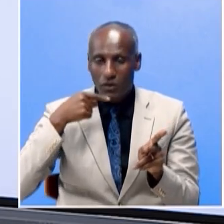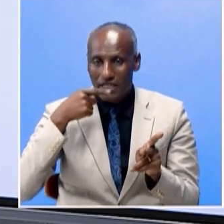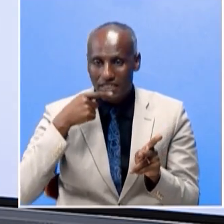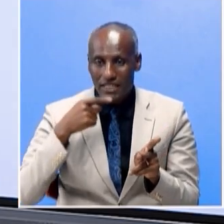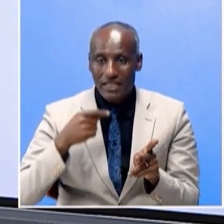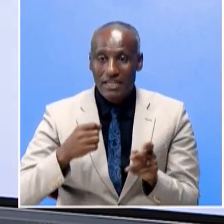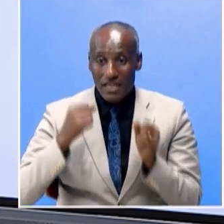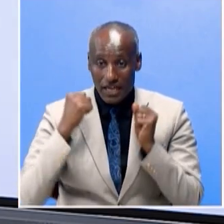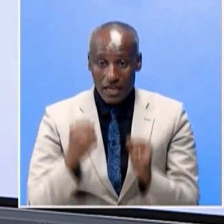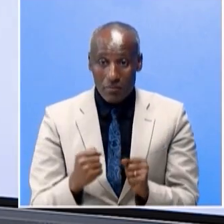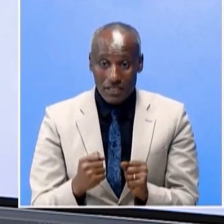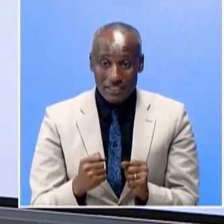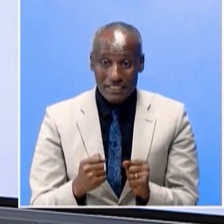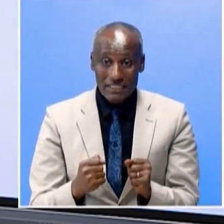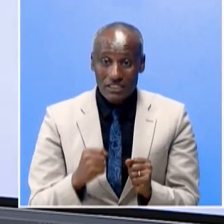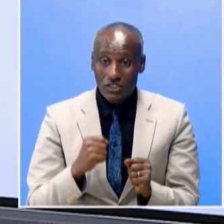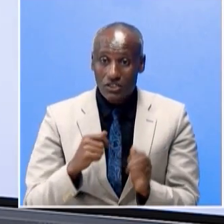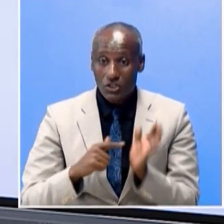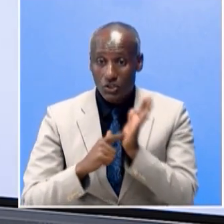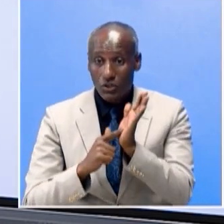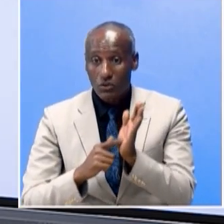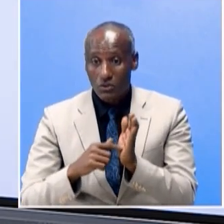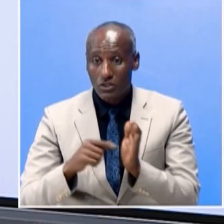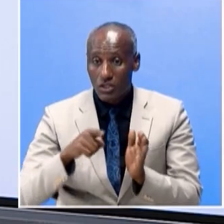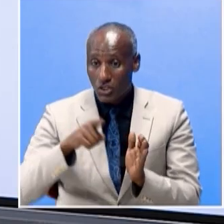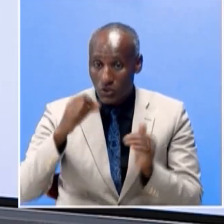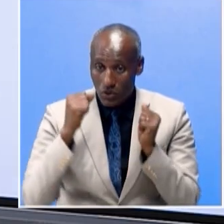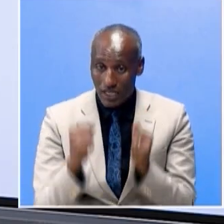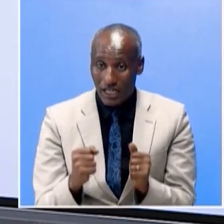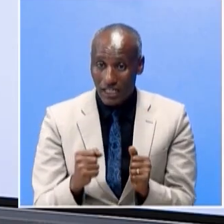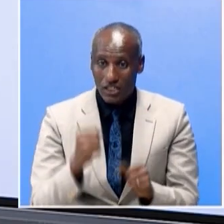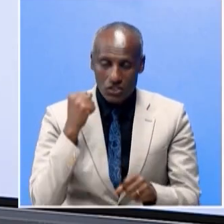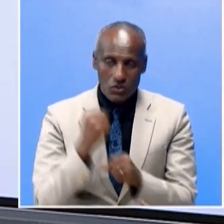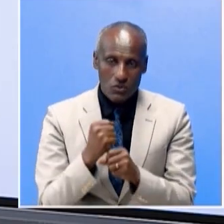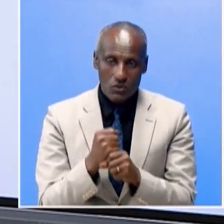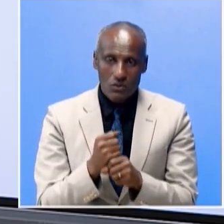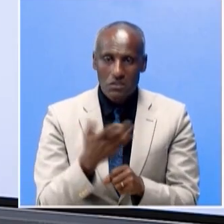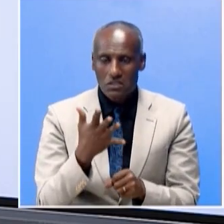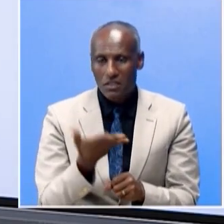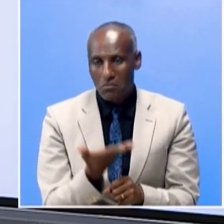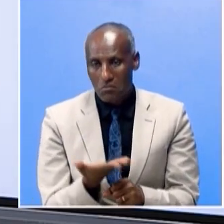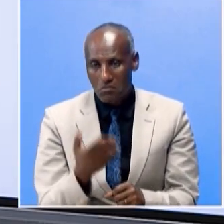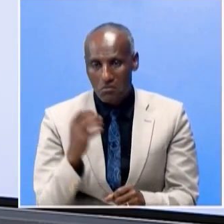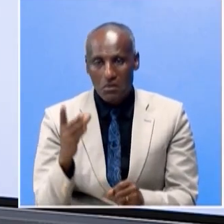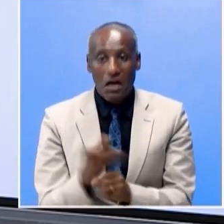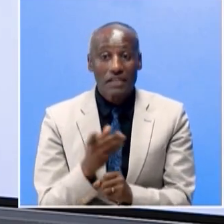it shows as you can do something. Okay? As you can do certain activities. Is it